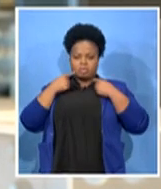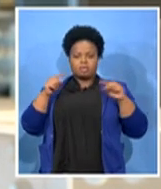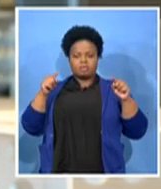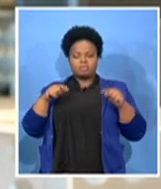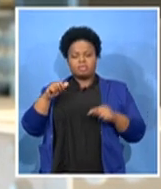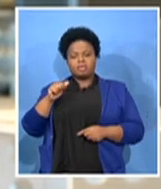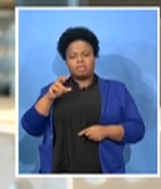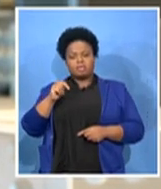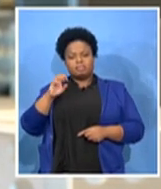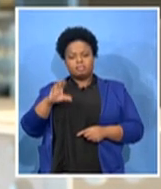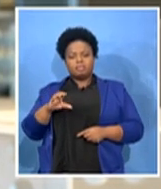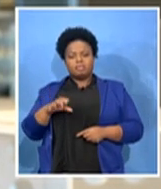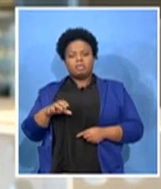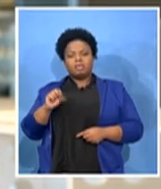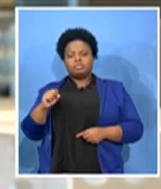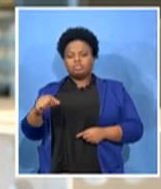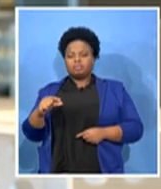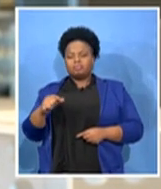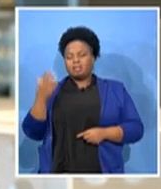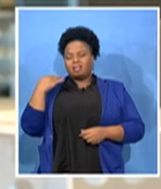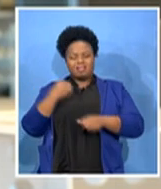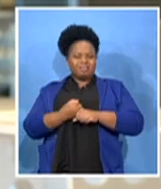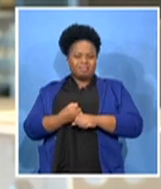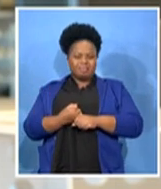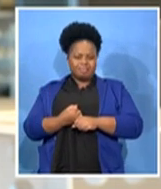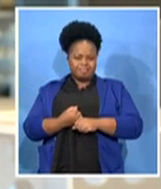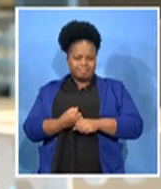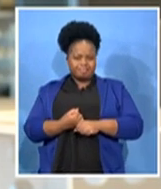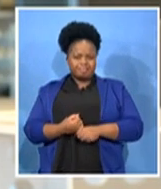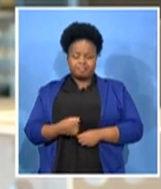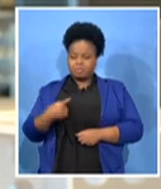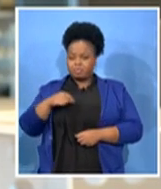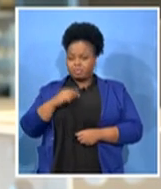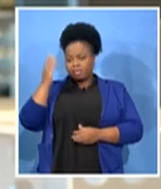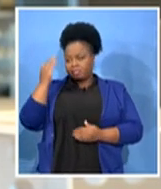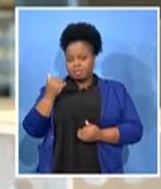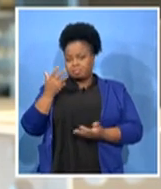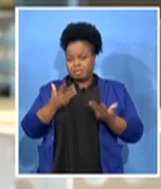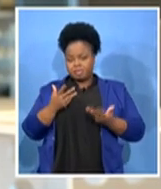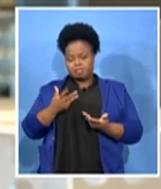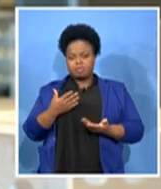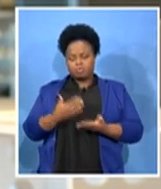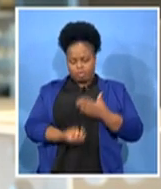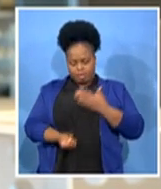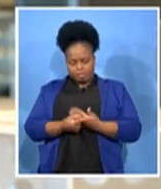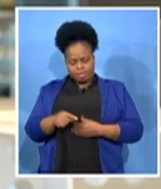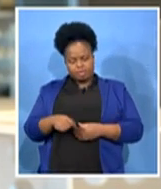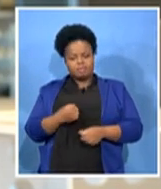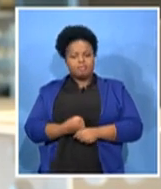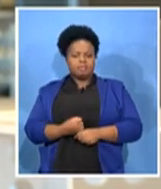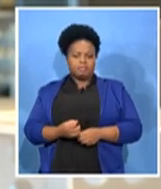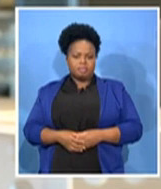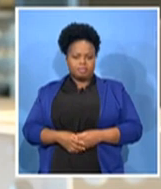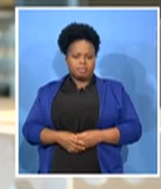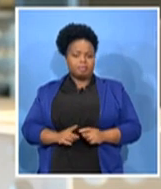last year, was that it was going to be held sometime this year. And but given what is happening,